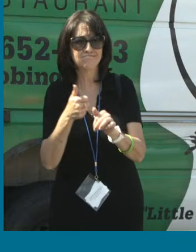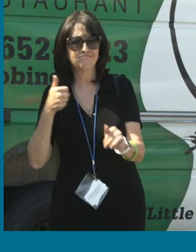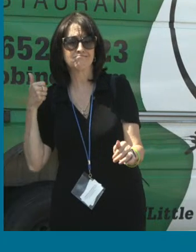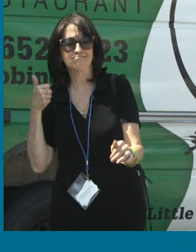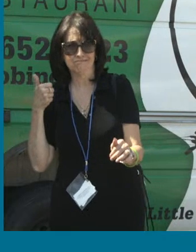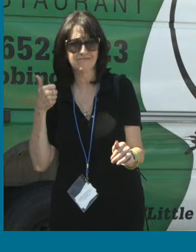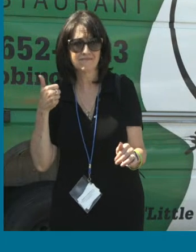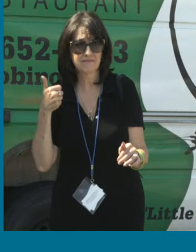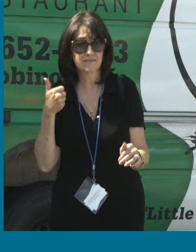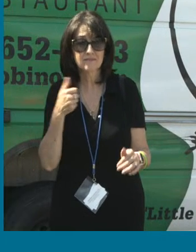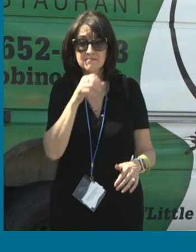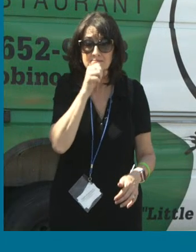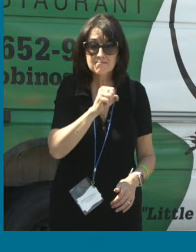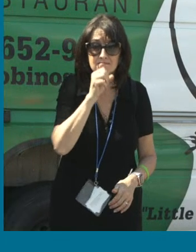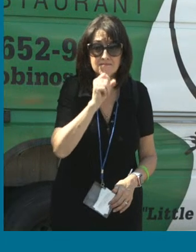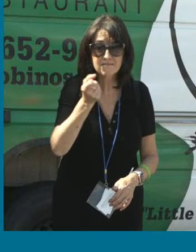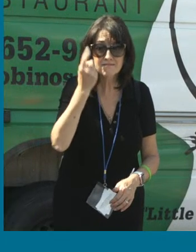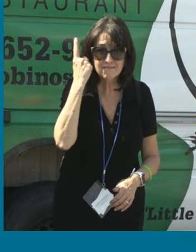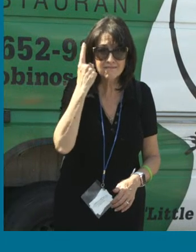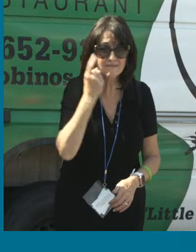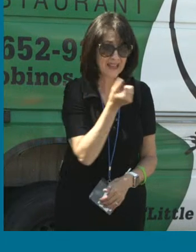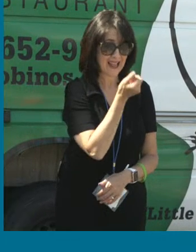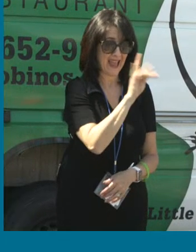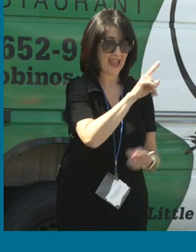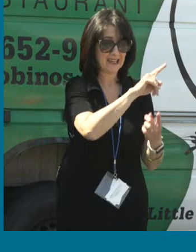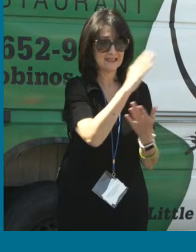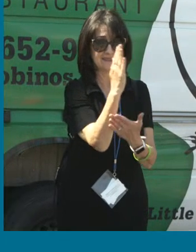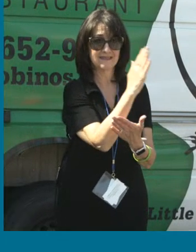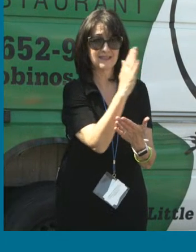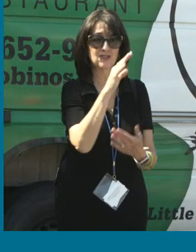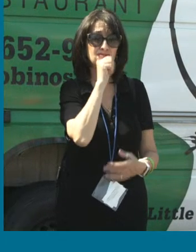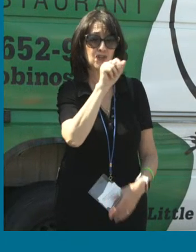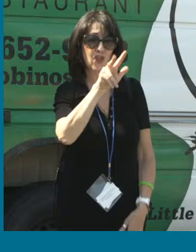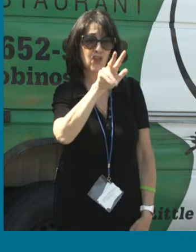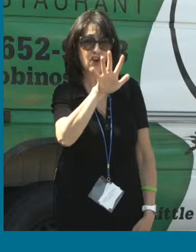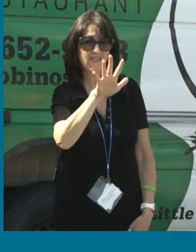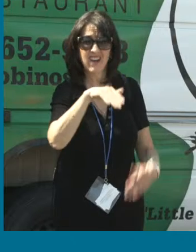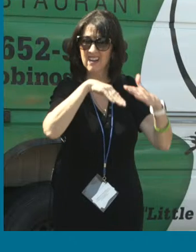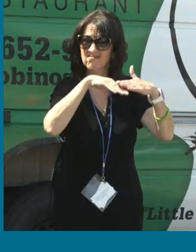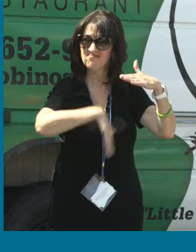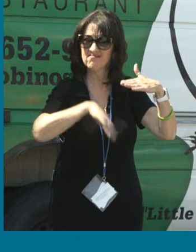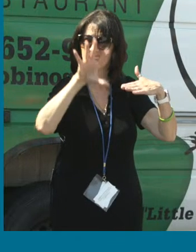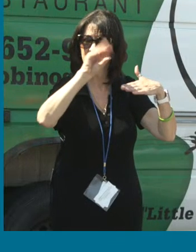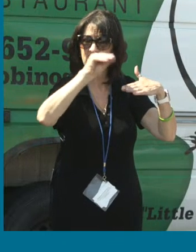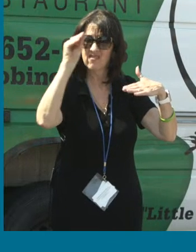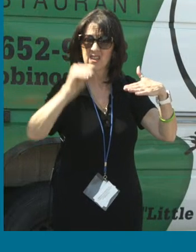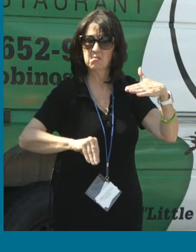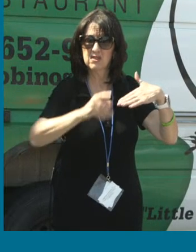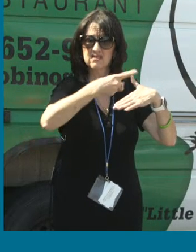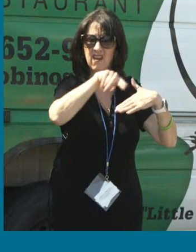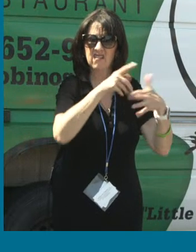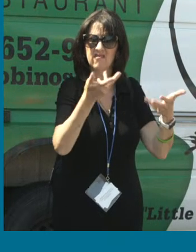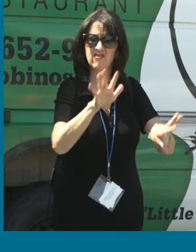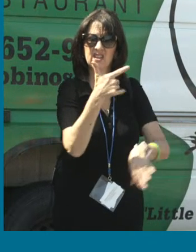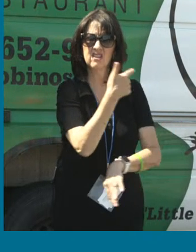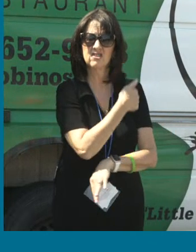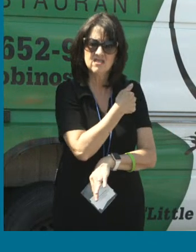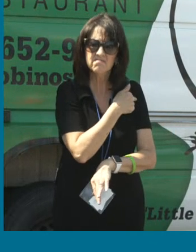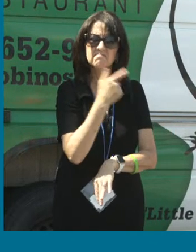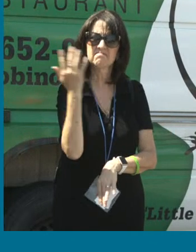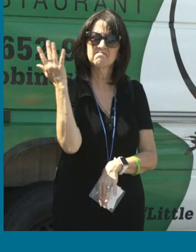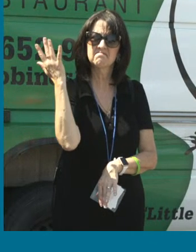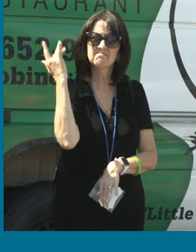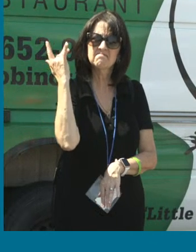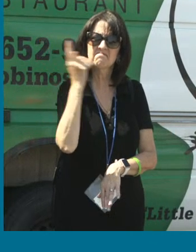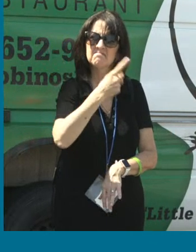young adult population, those 18 to 35, less than 50% vaccinated. So we really got to go to